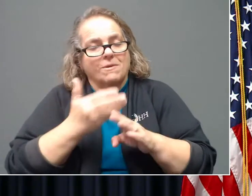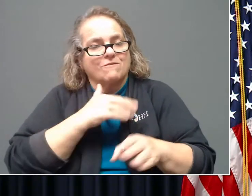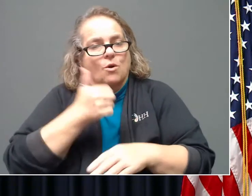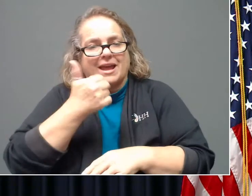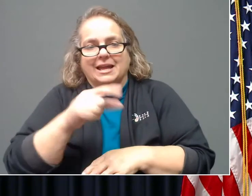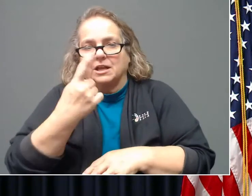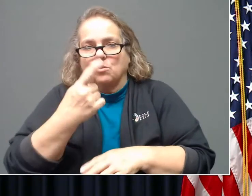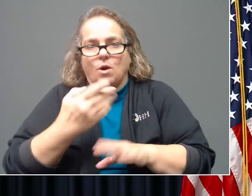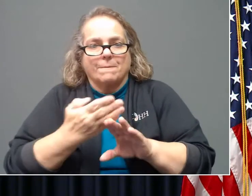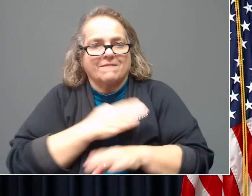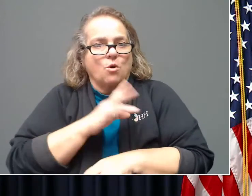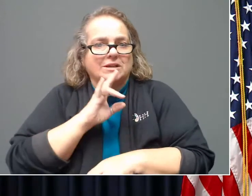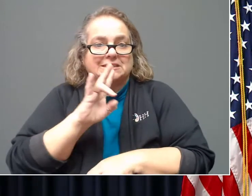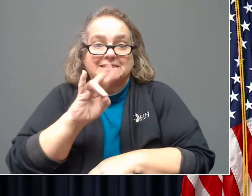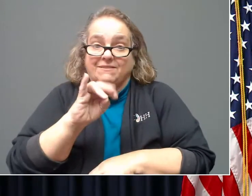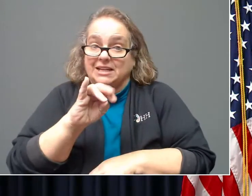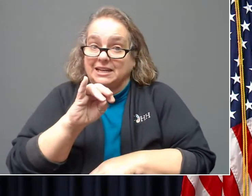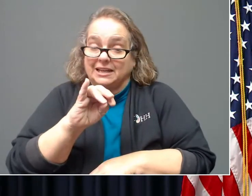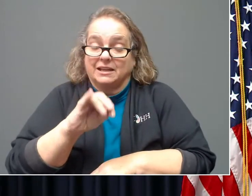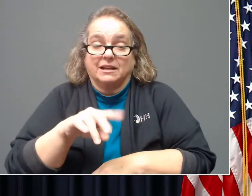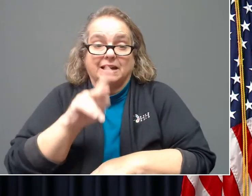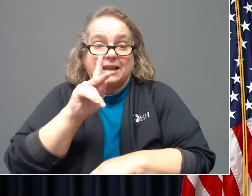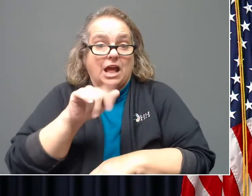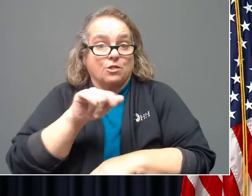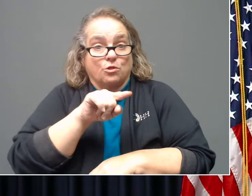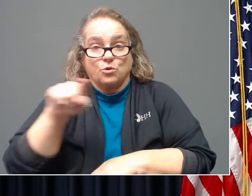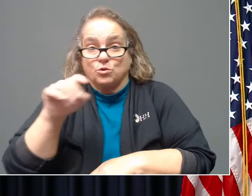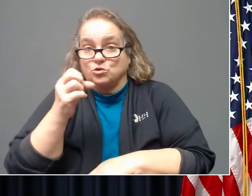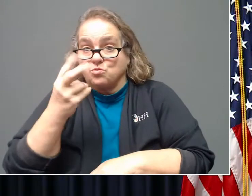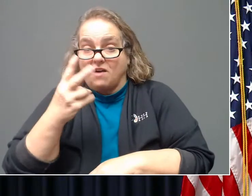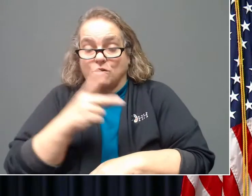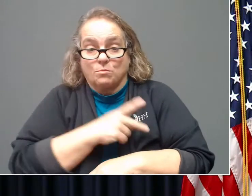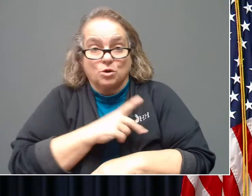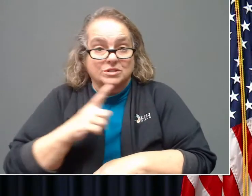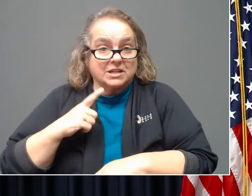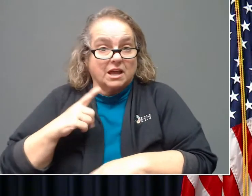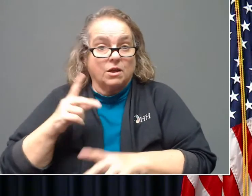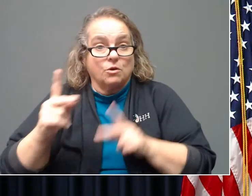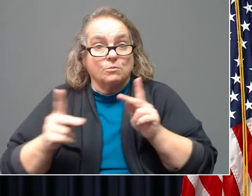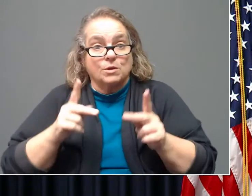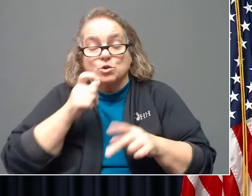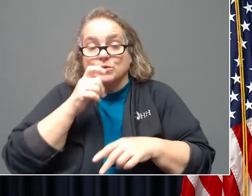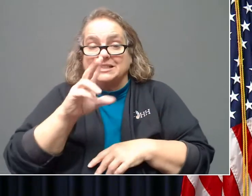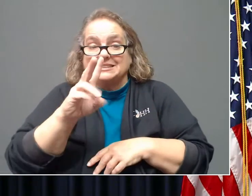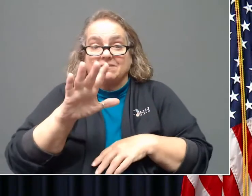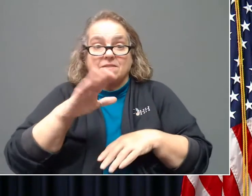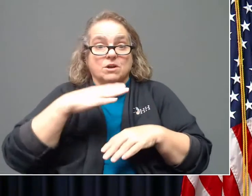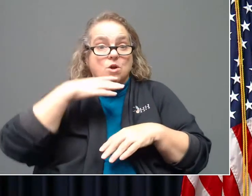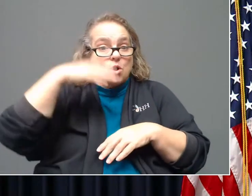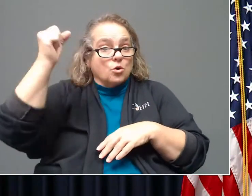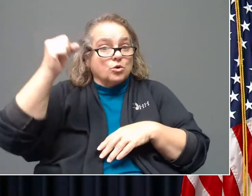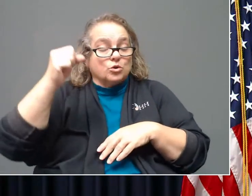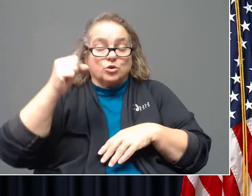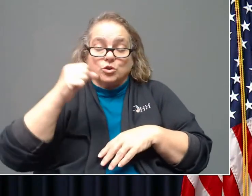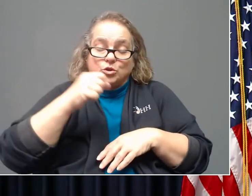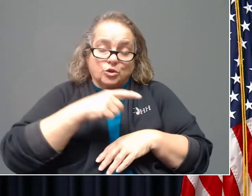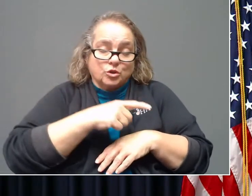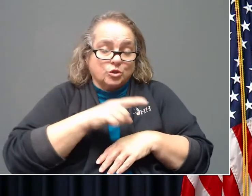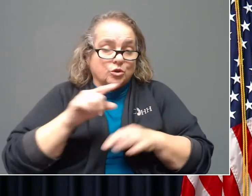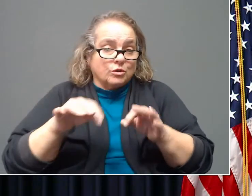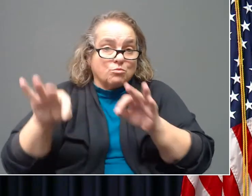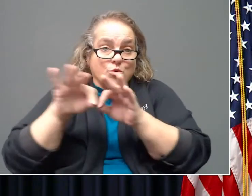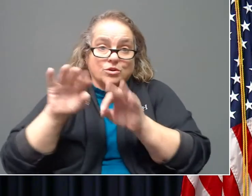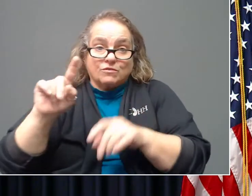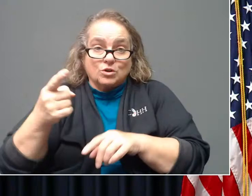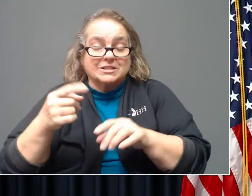through our K through 12 personnel. Certainly individuals 65 and older and some essential workers